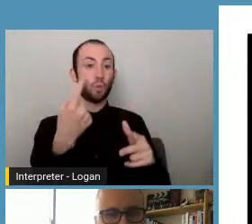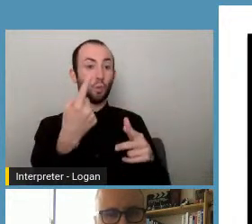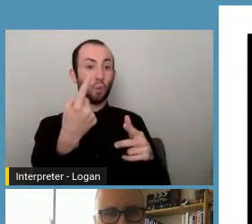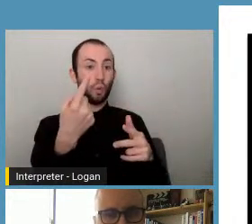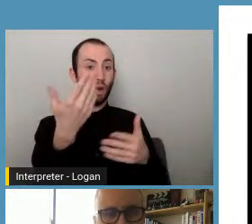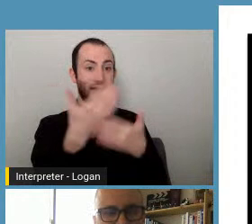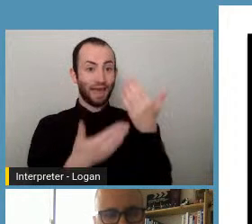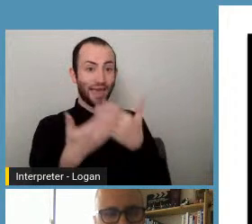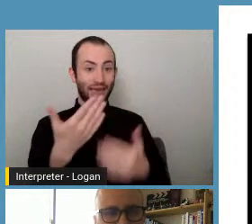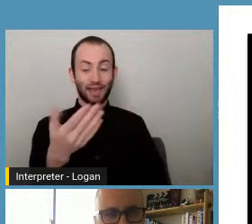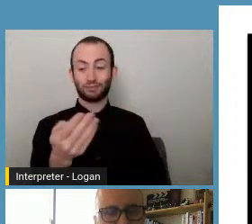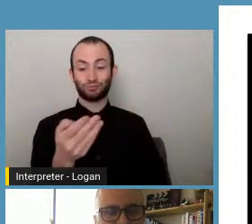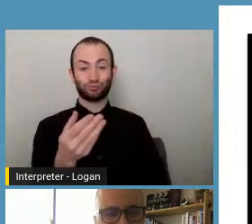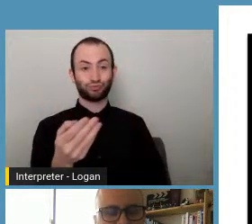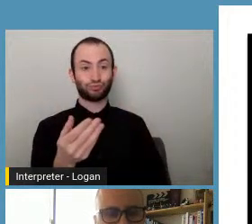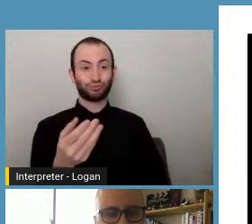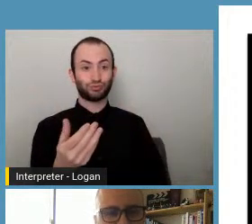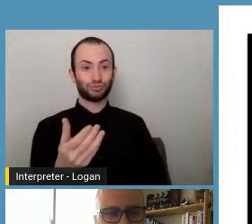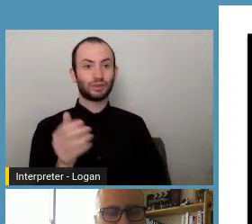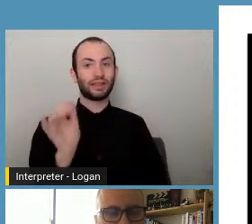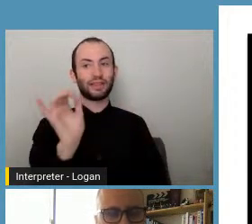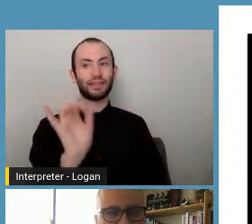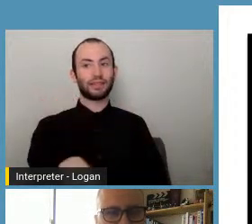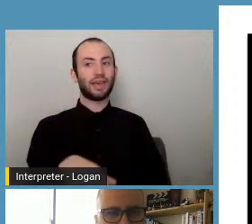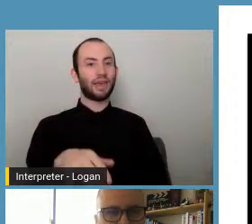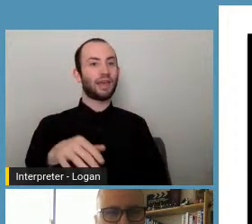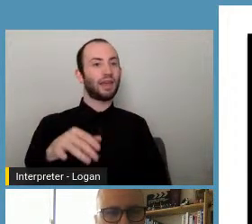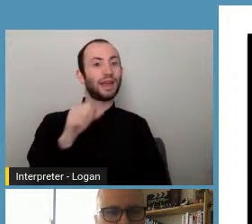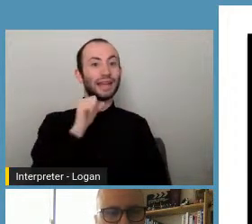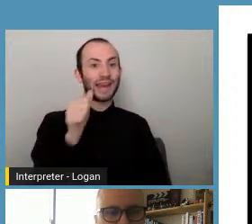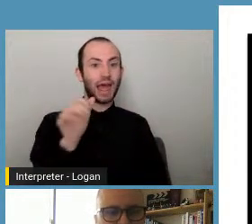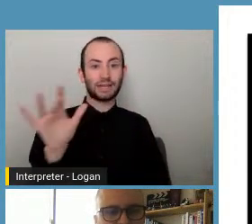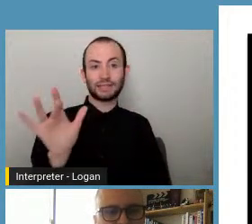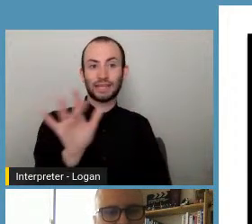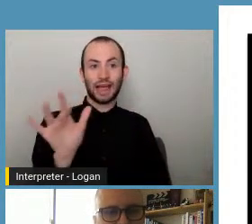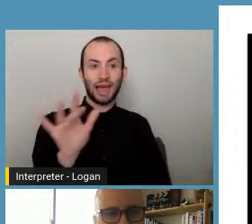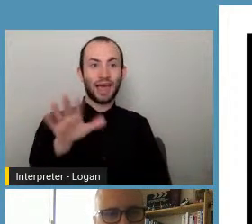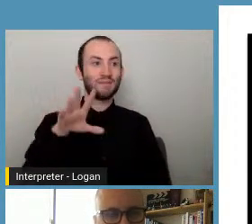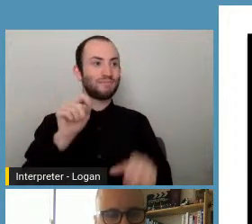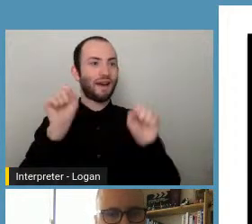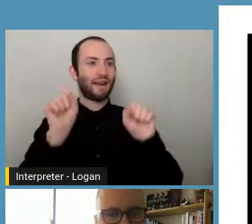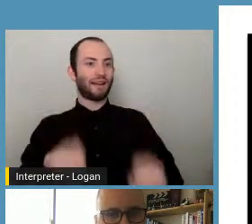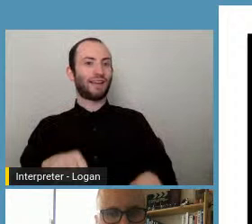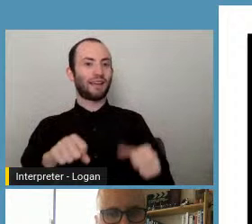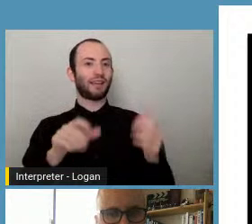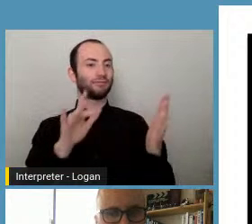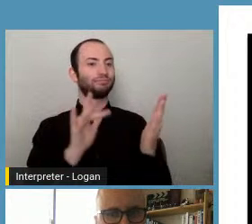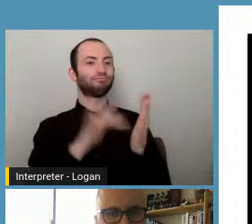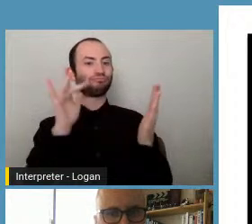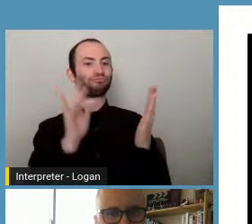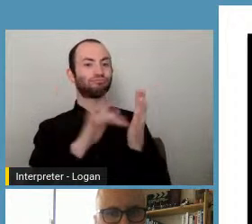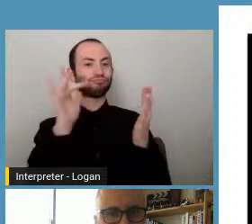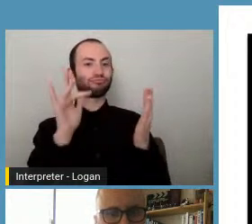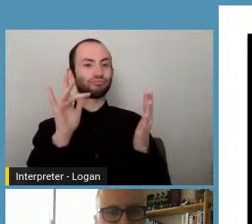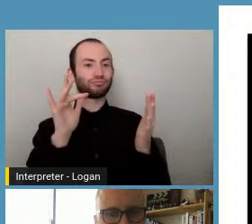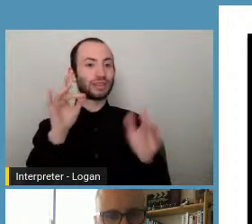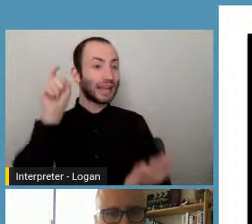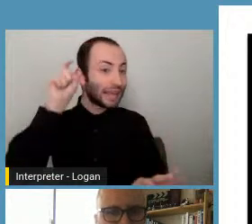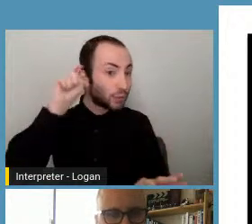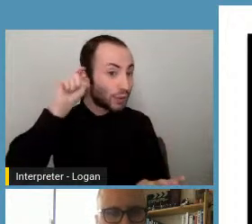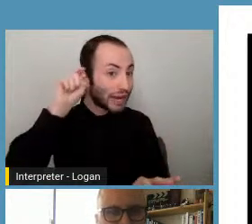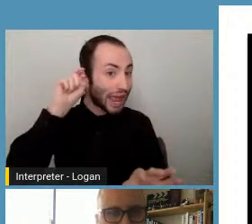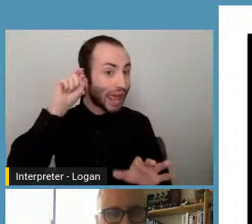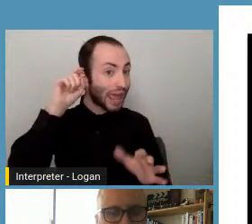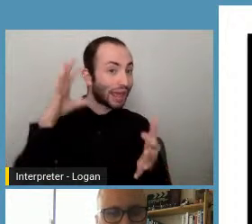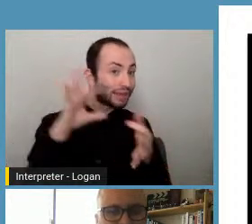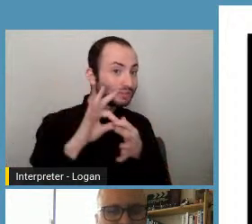with labels like on off instead of a slider. There's so many things that are just built into the iPhone. Hearing aid compatibility, all